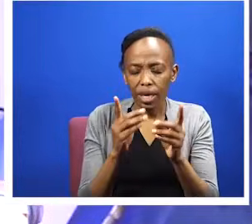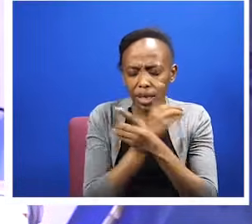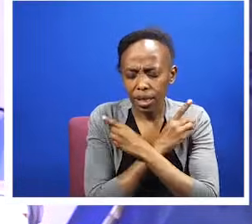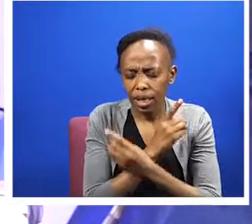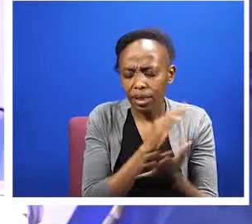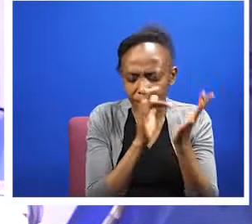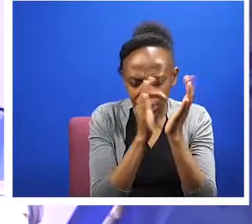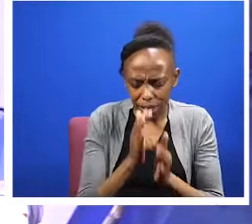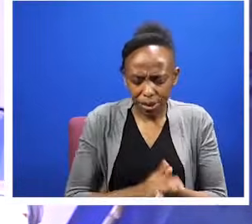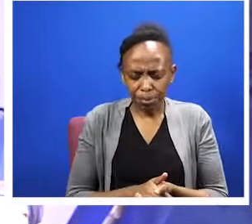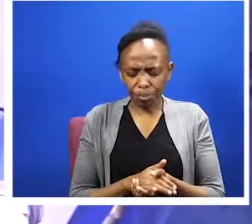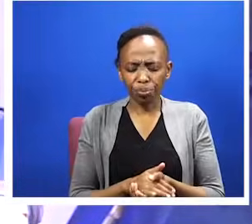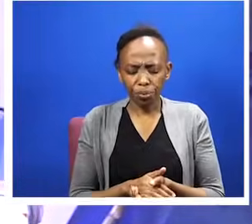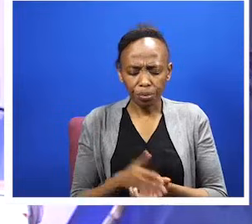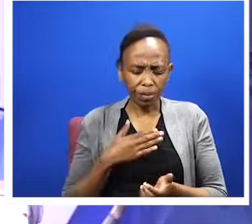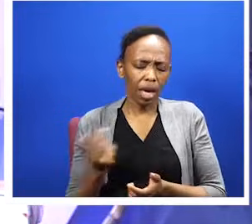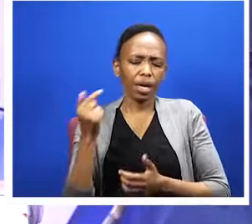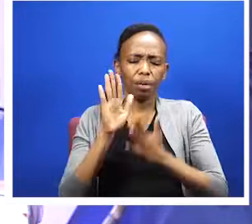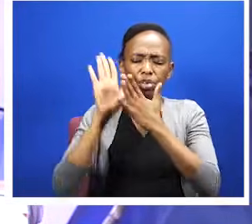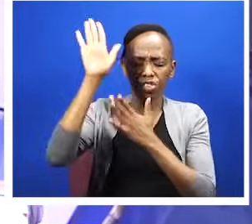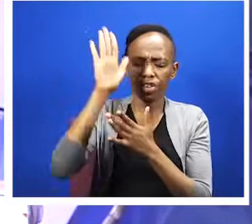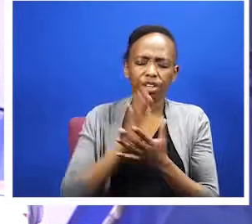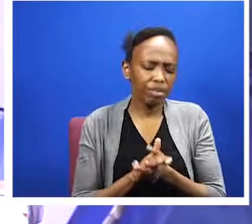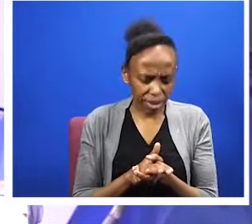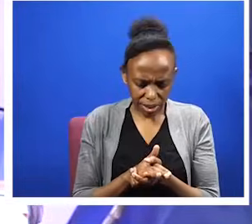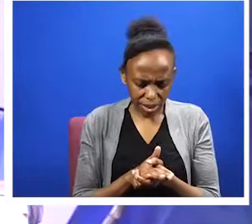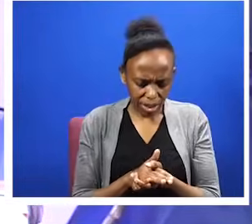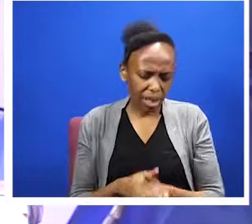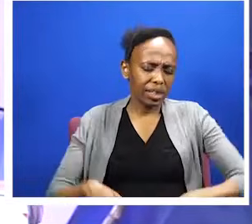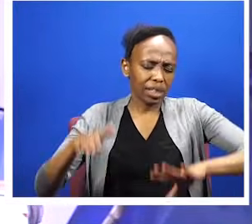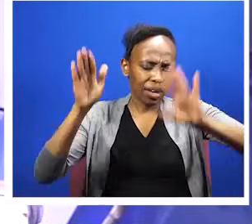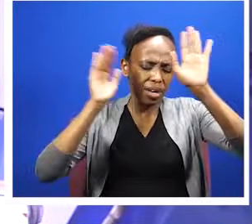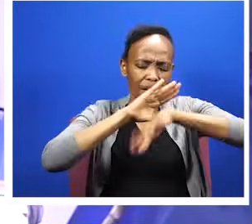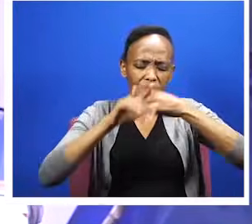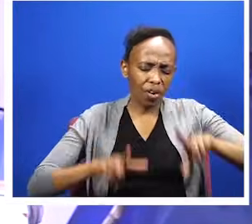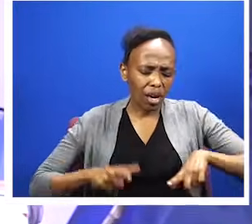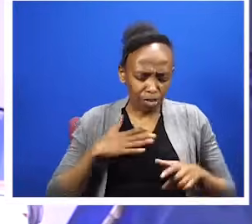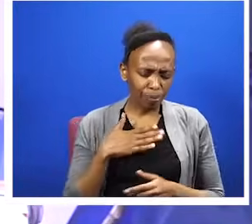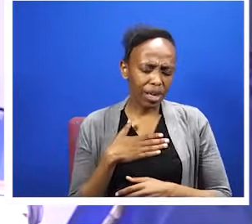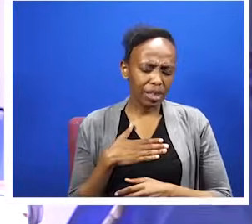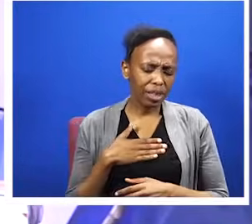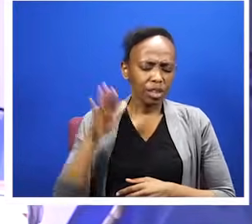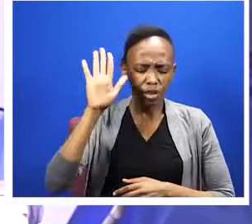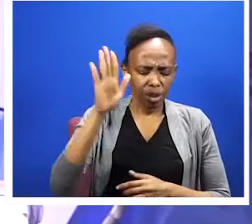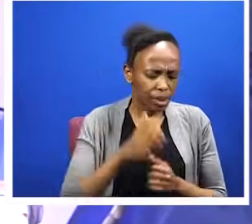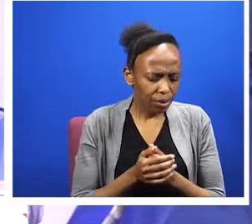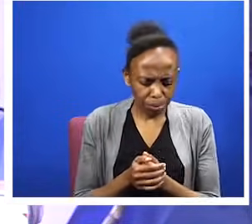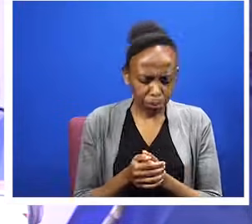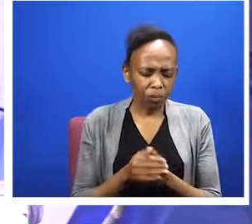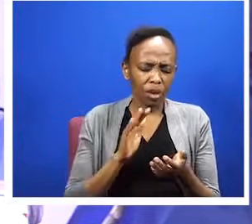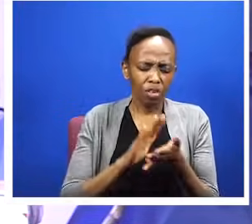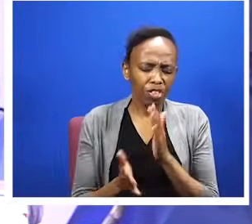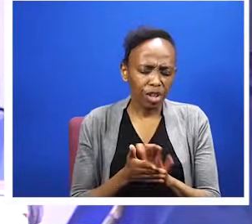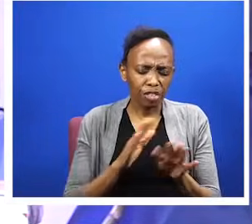Jesus, I come before you. I surrender all my life to you. Forgive